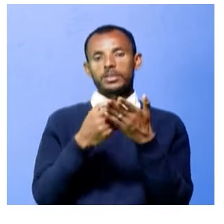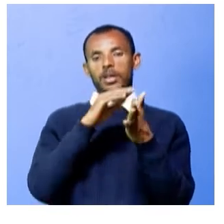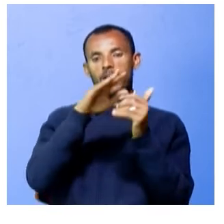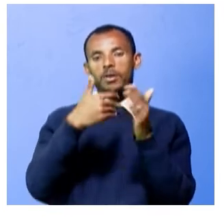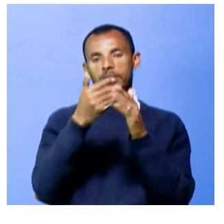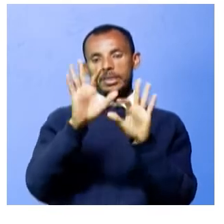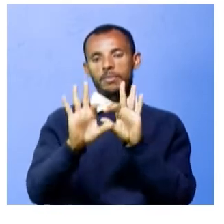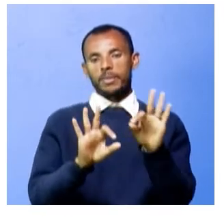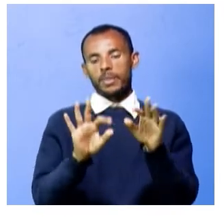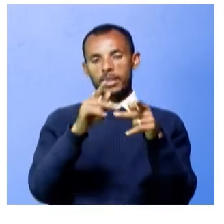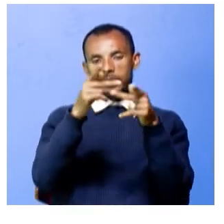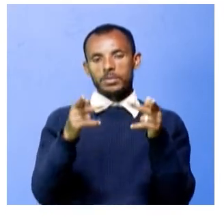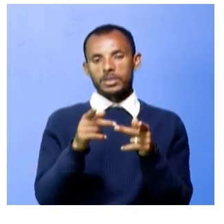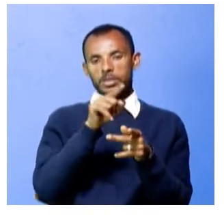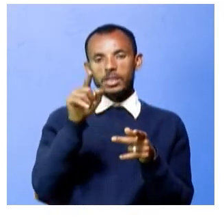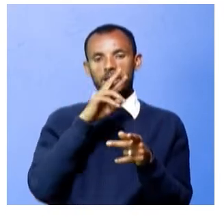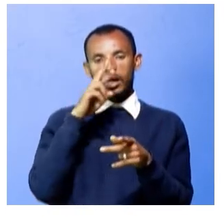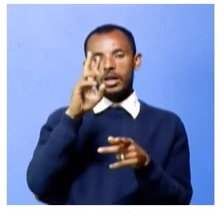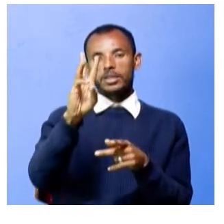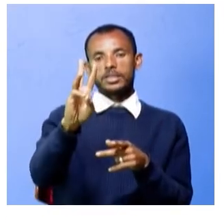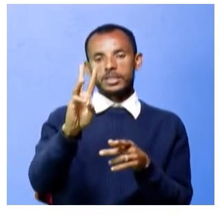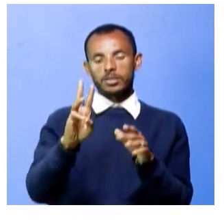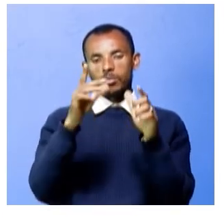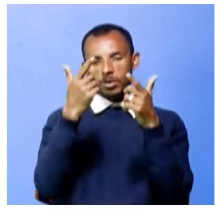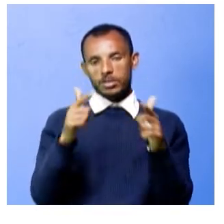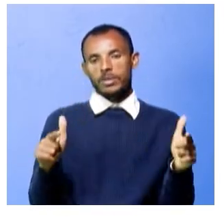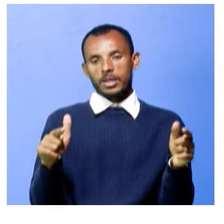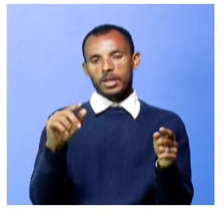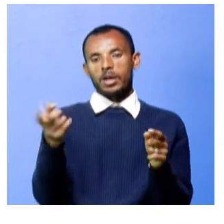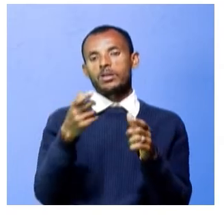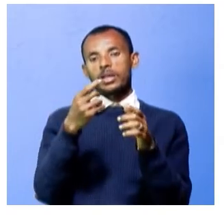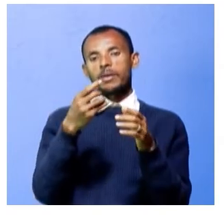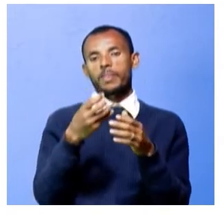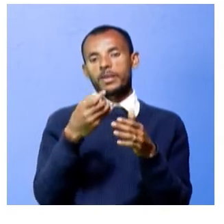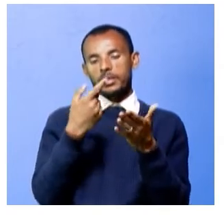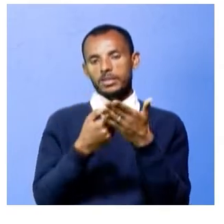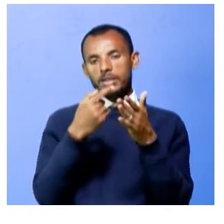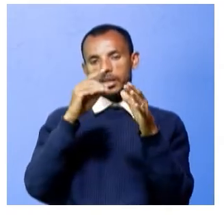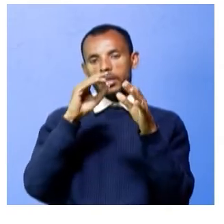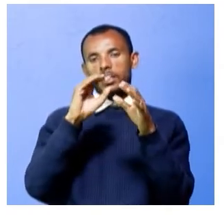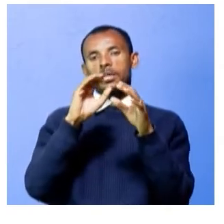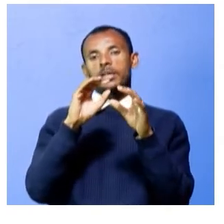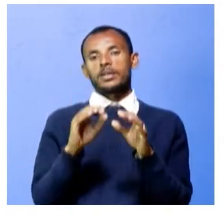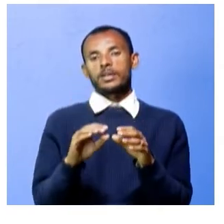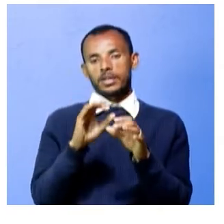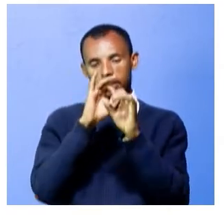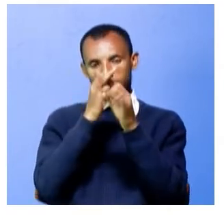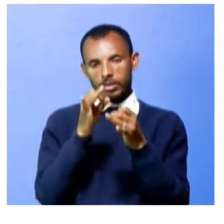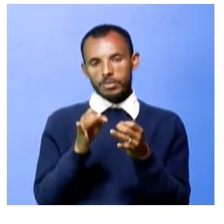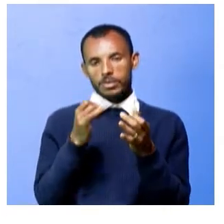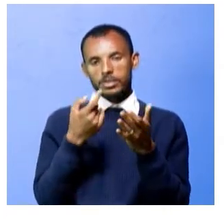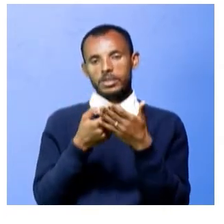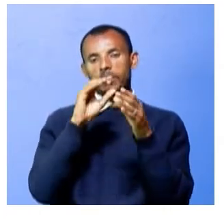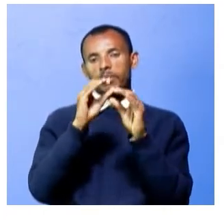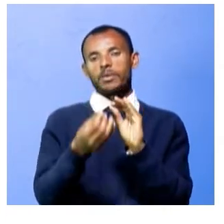sample space. So there are 6 possible outcomes in the experiment. So the cardinal number of the sample